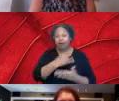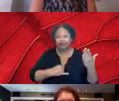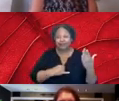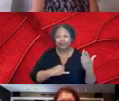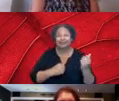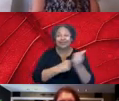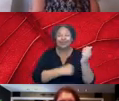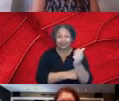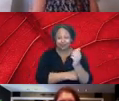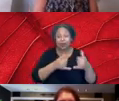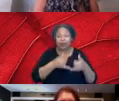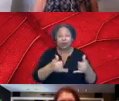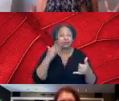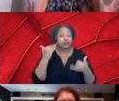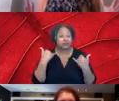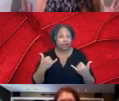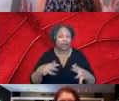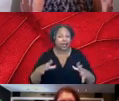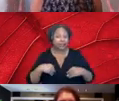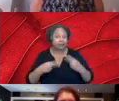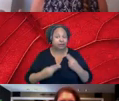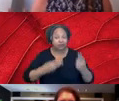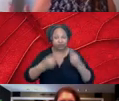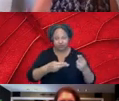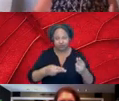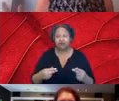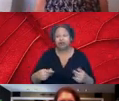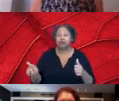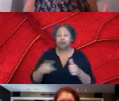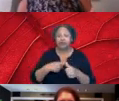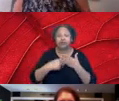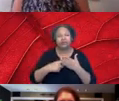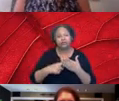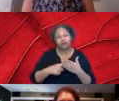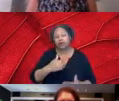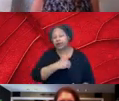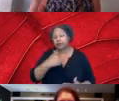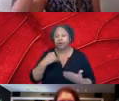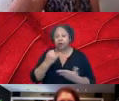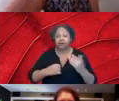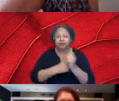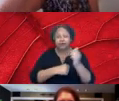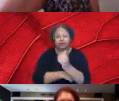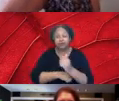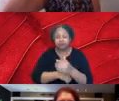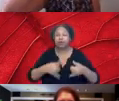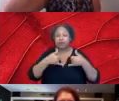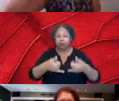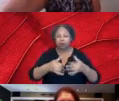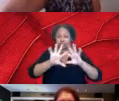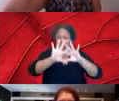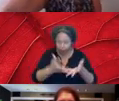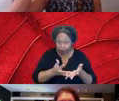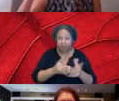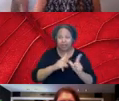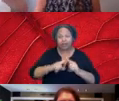nominations. First, I'll talk about the Toronto Arts Foundation awards in general. Following that, Tash is going to take over and walk us